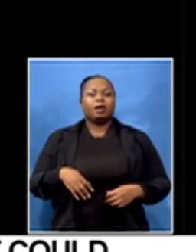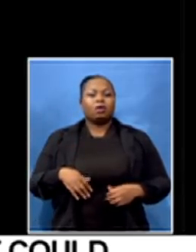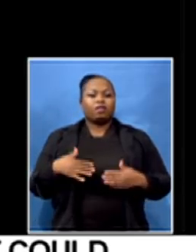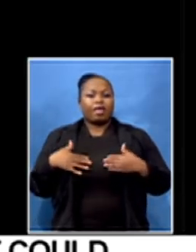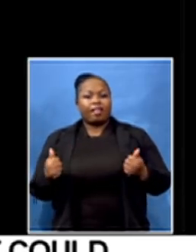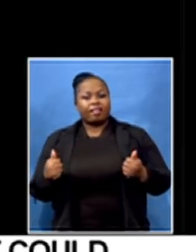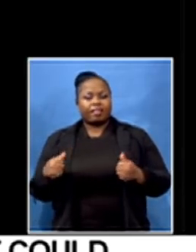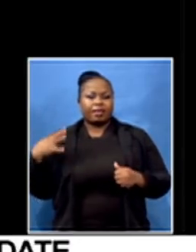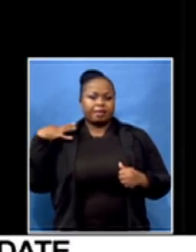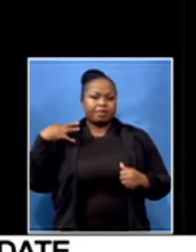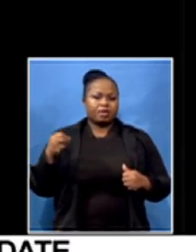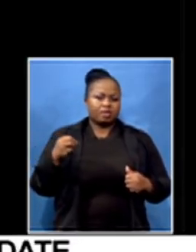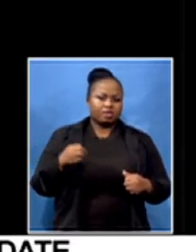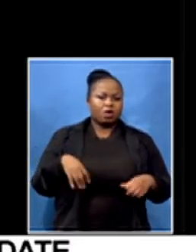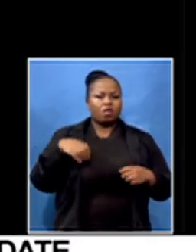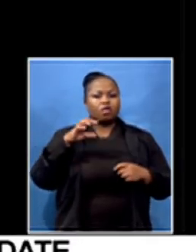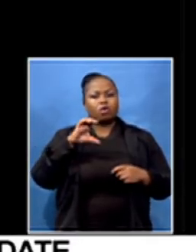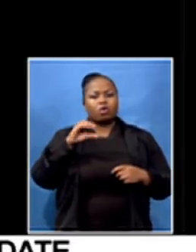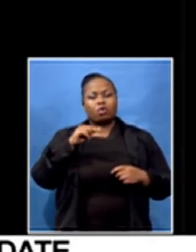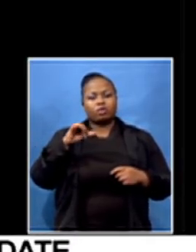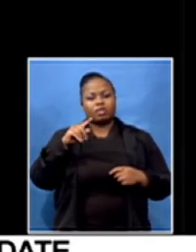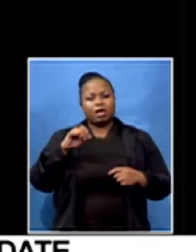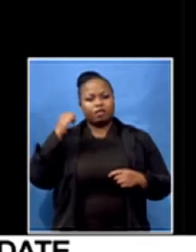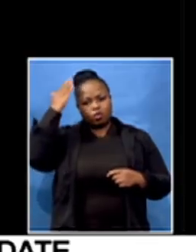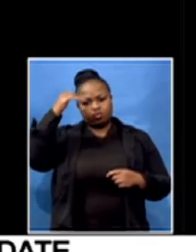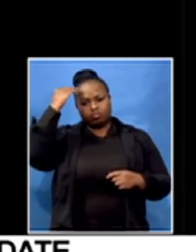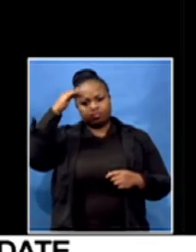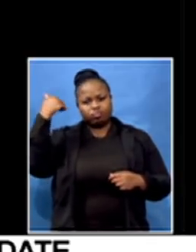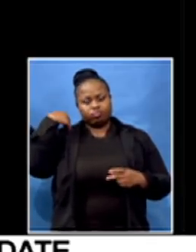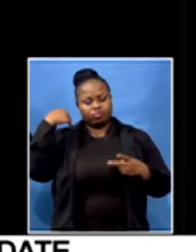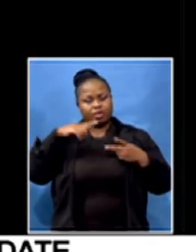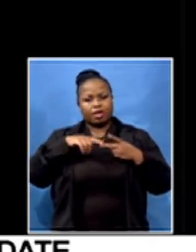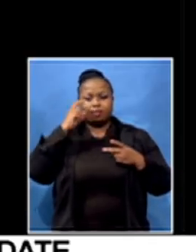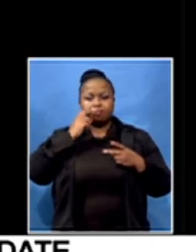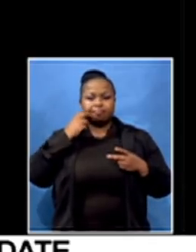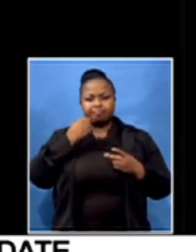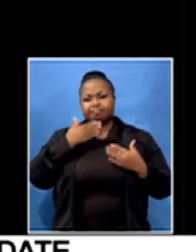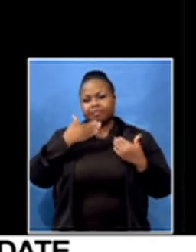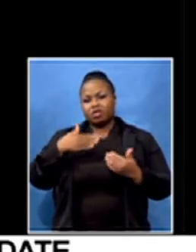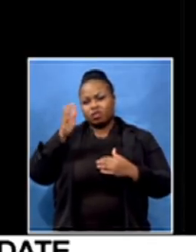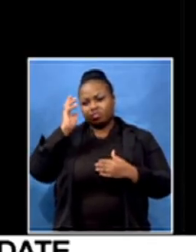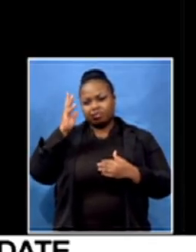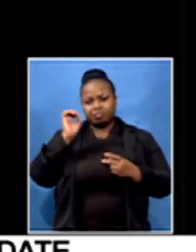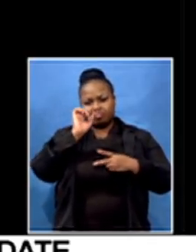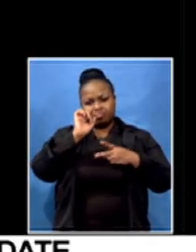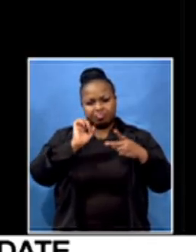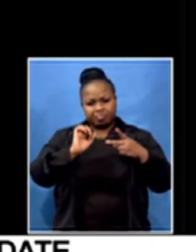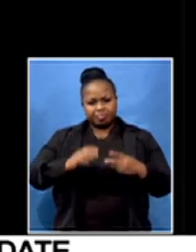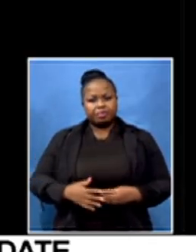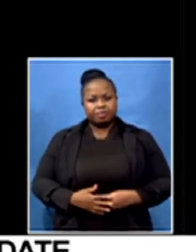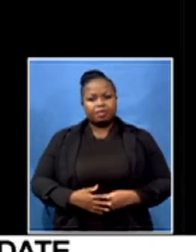an extensive briefing. But one needs to say